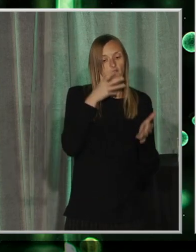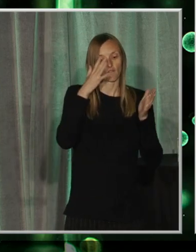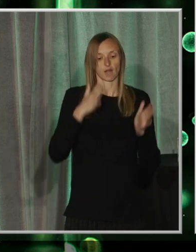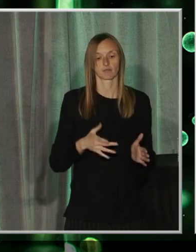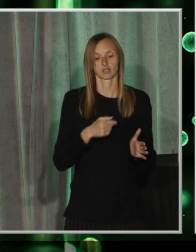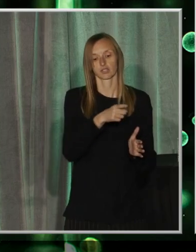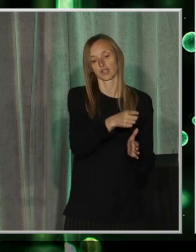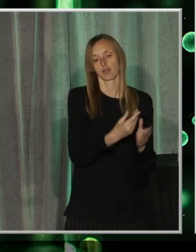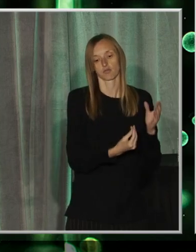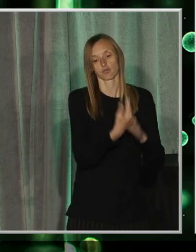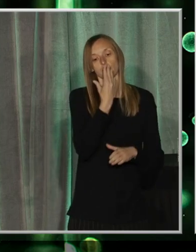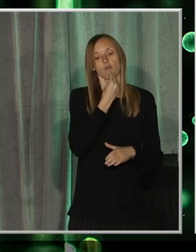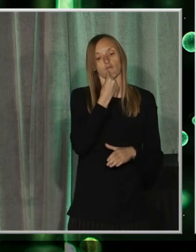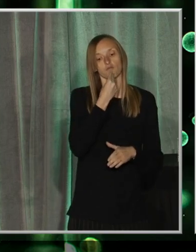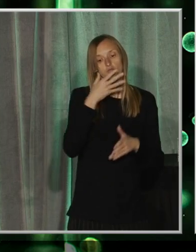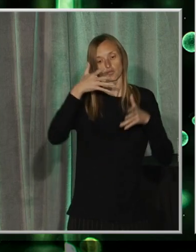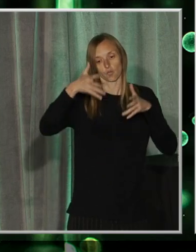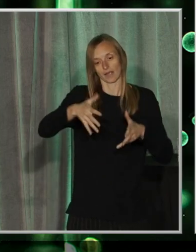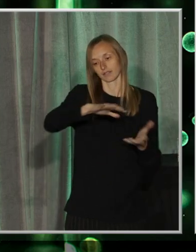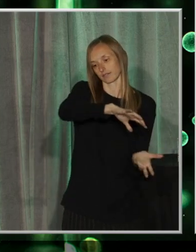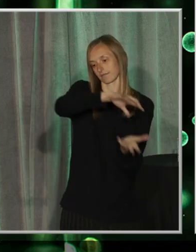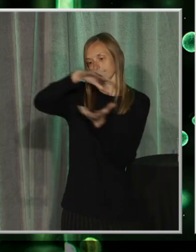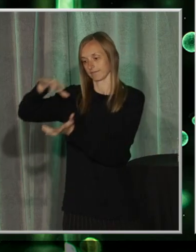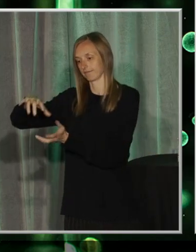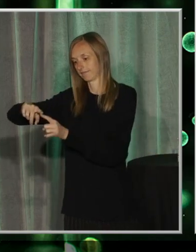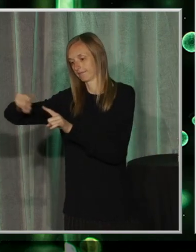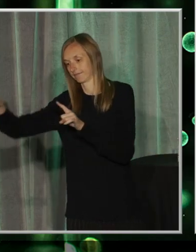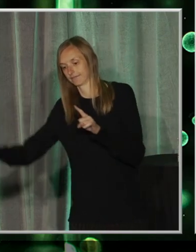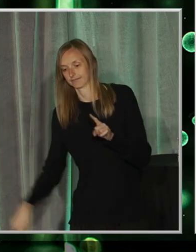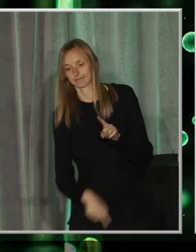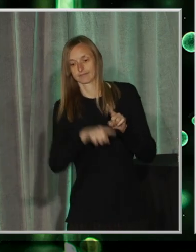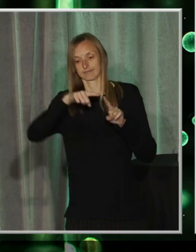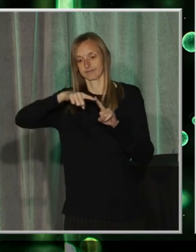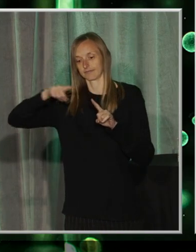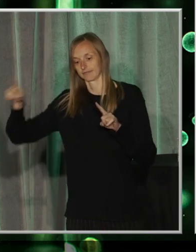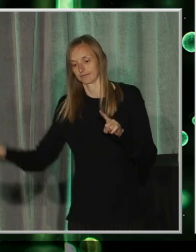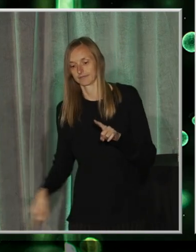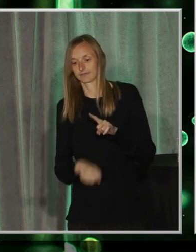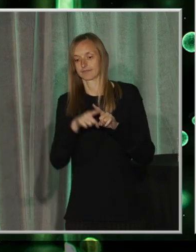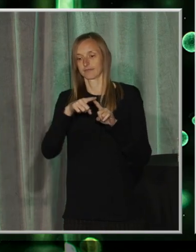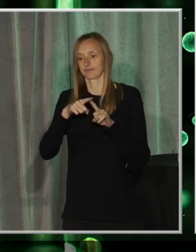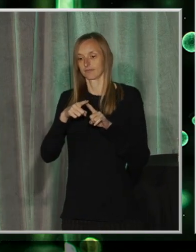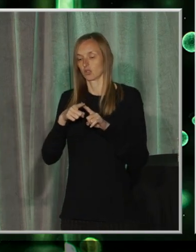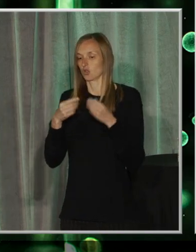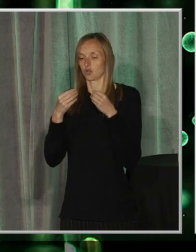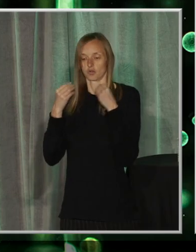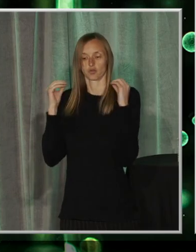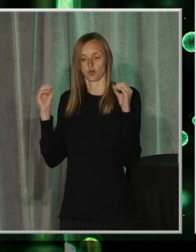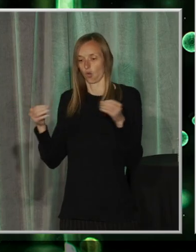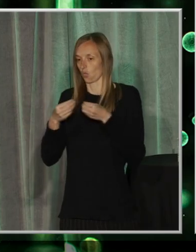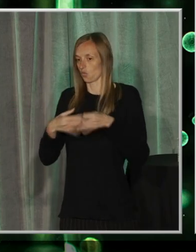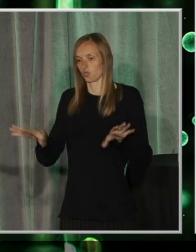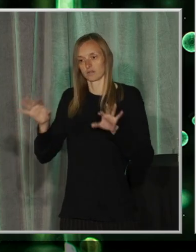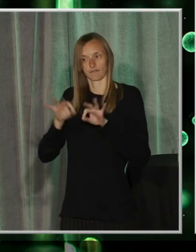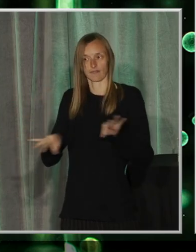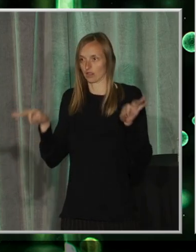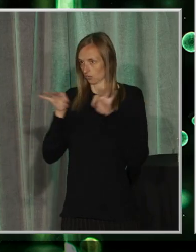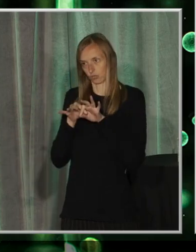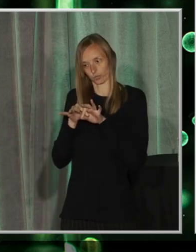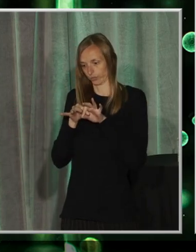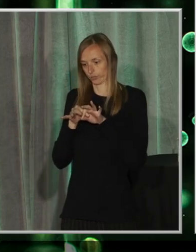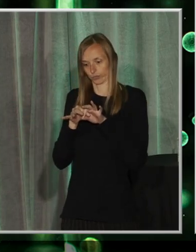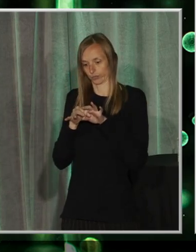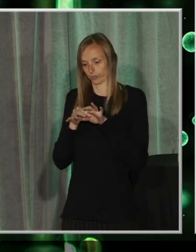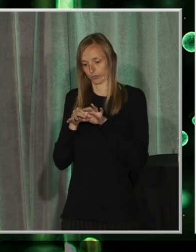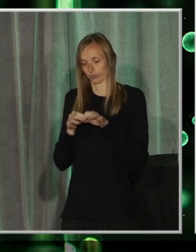food will go back to us. So it will keep in a circle without losing any value.